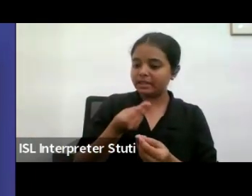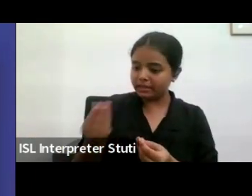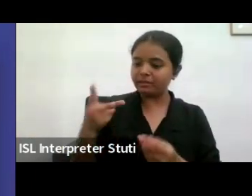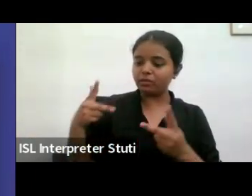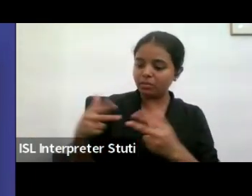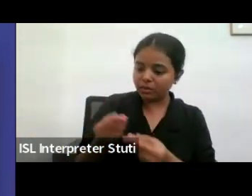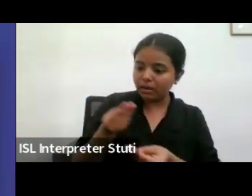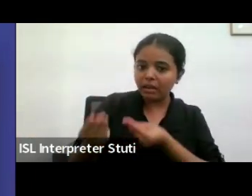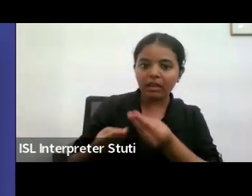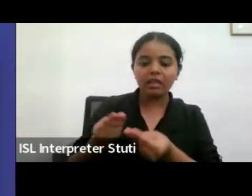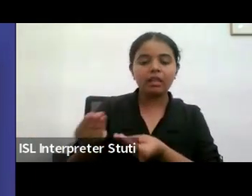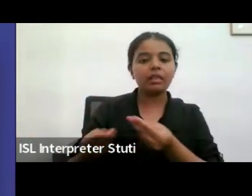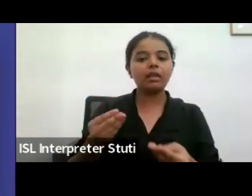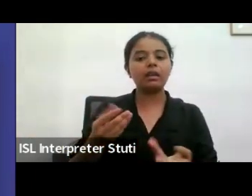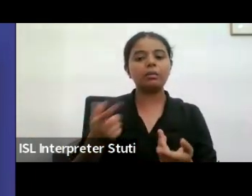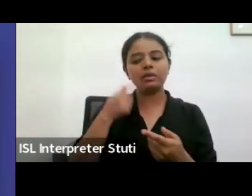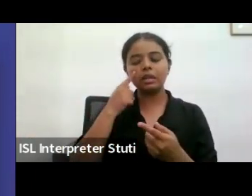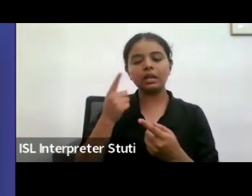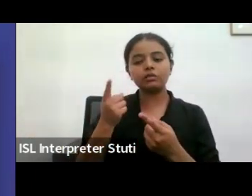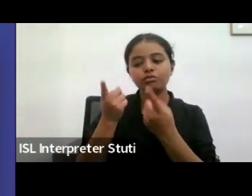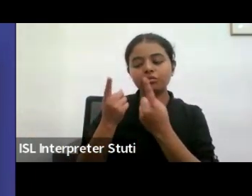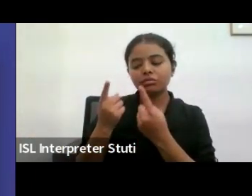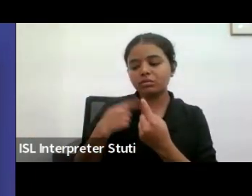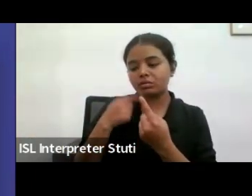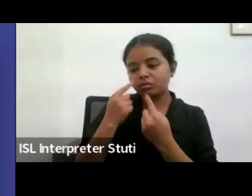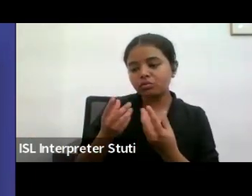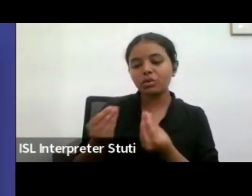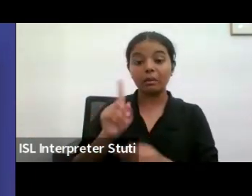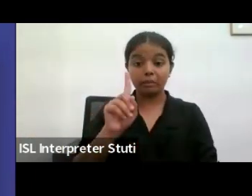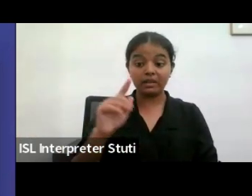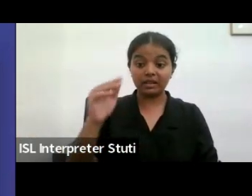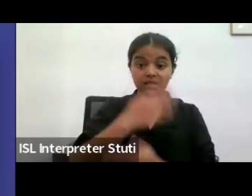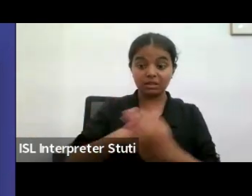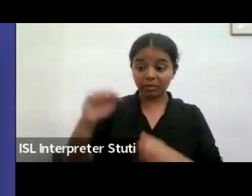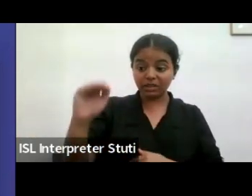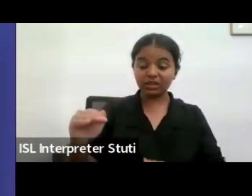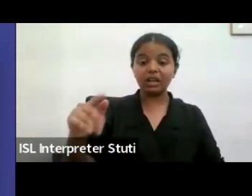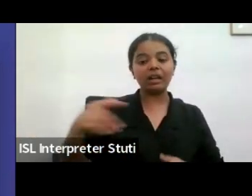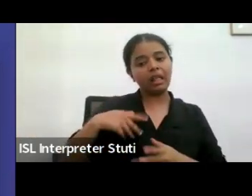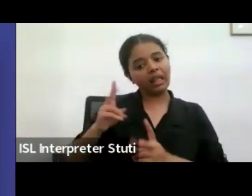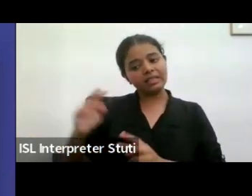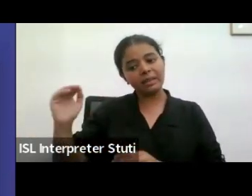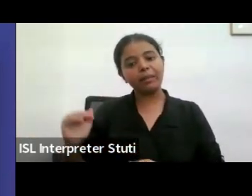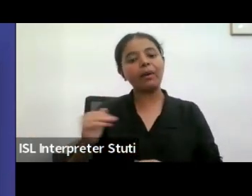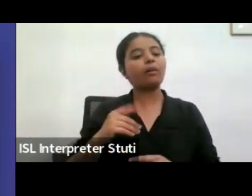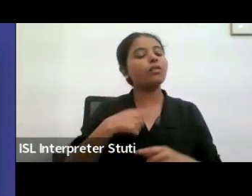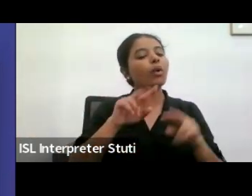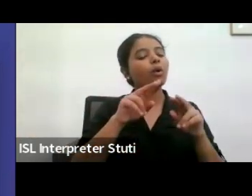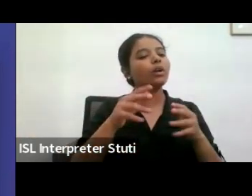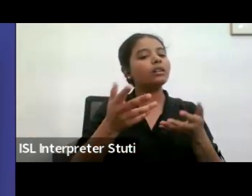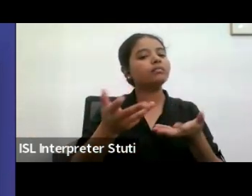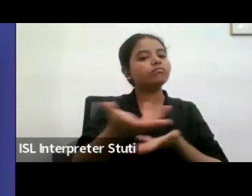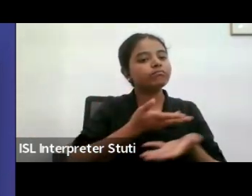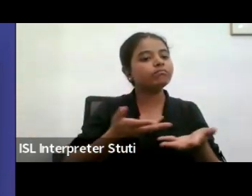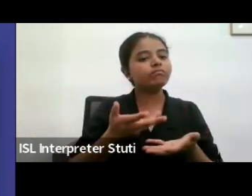We often talk about the child in front of the child. We don't focus on the participation. How will she participate in